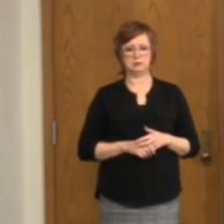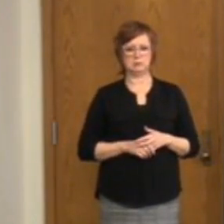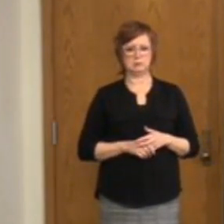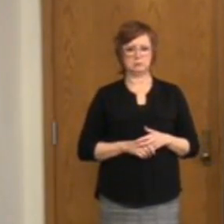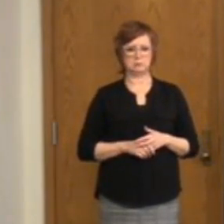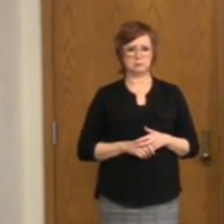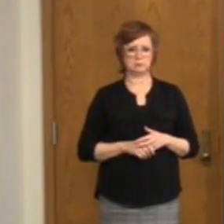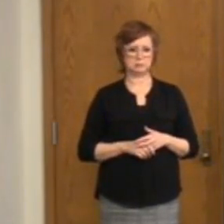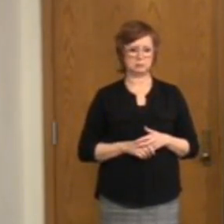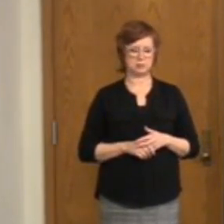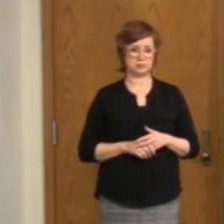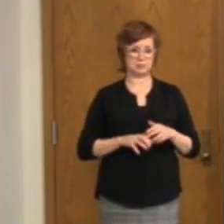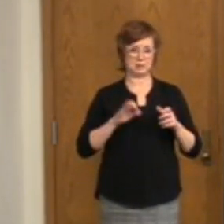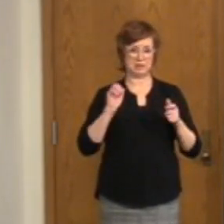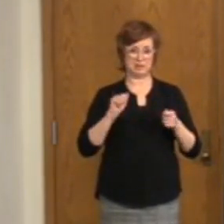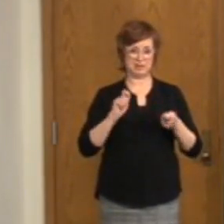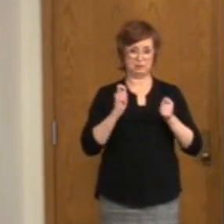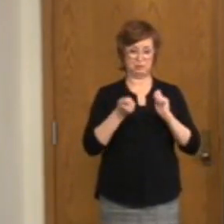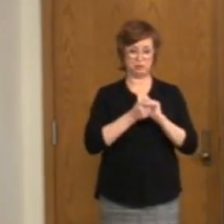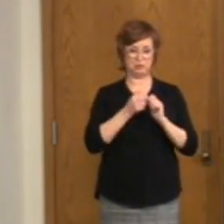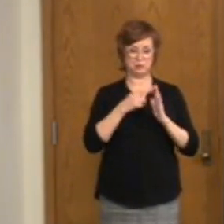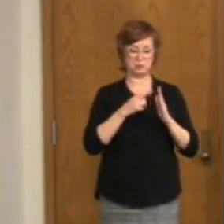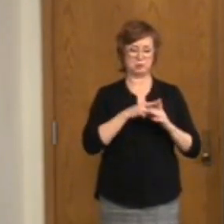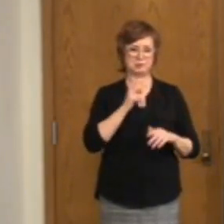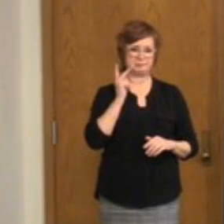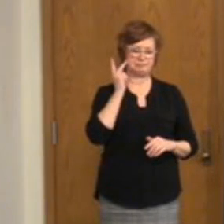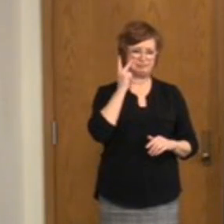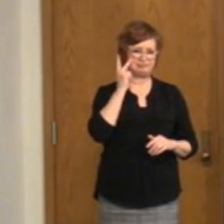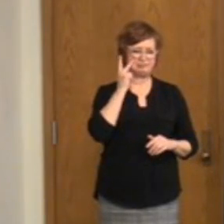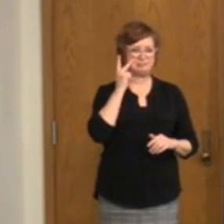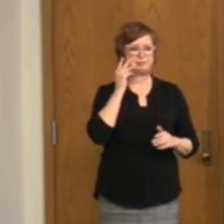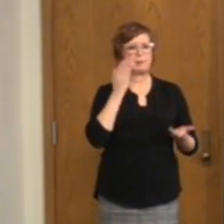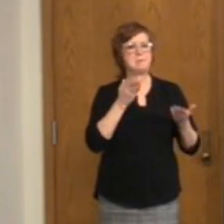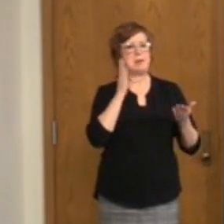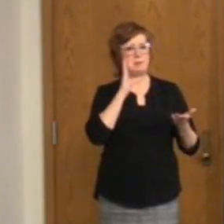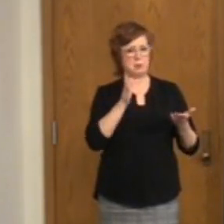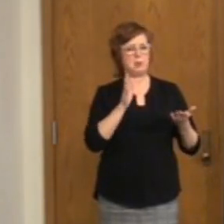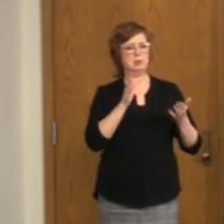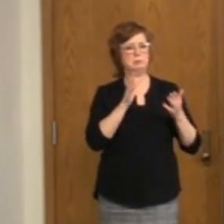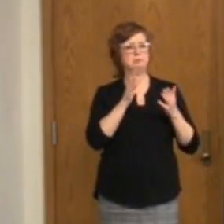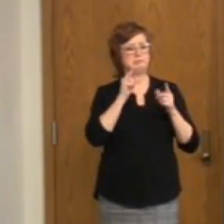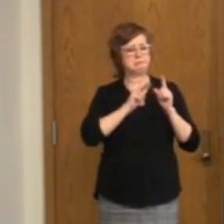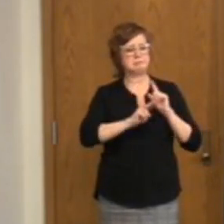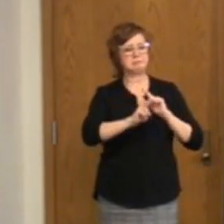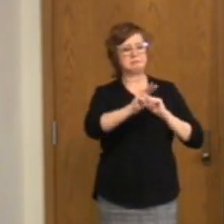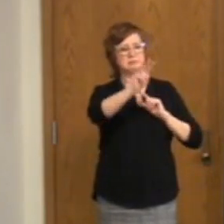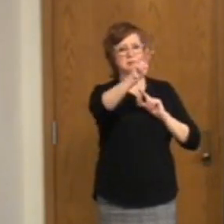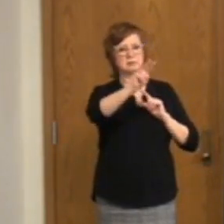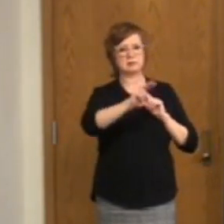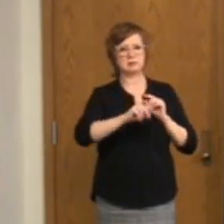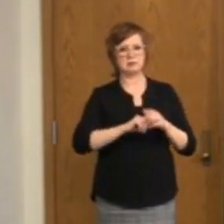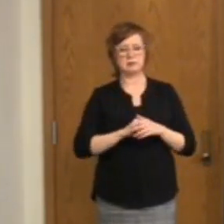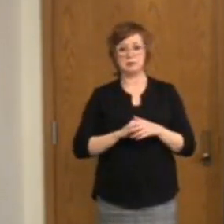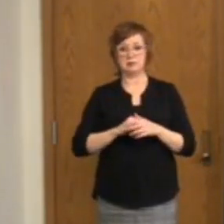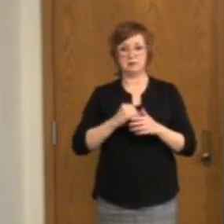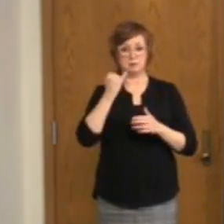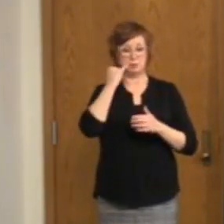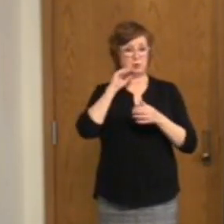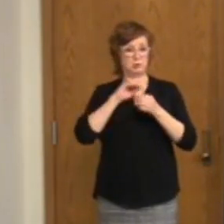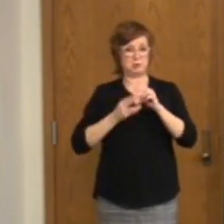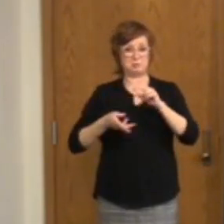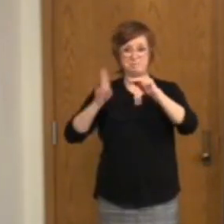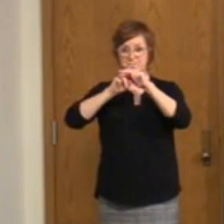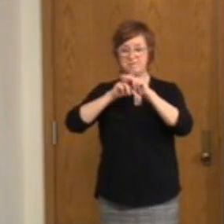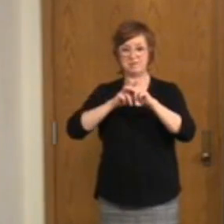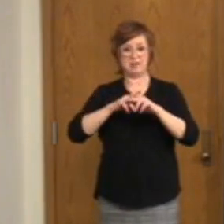that direction. But if there's a local resurgence, I think we need to move, as quickly as we've always done. So whenever we've had local